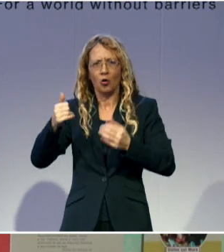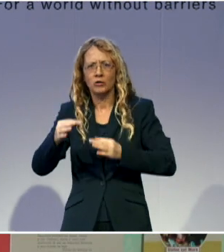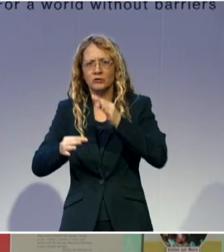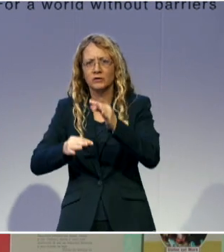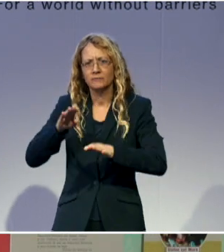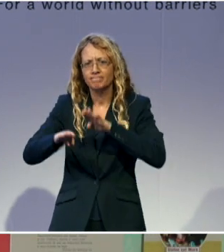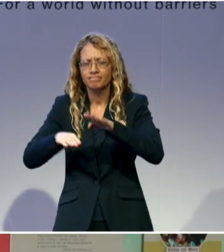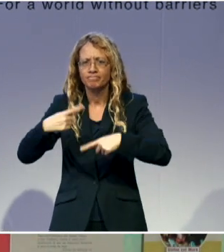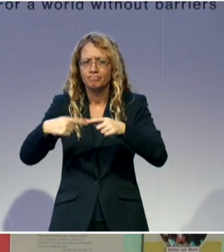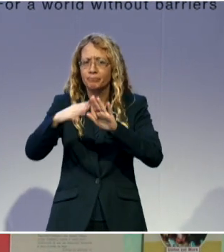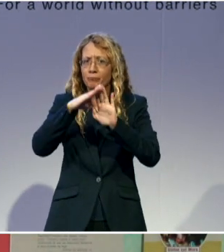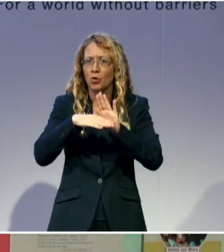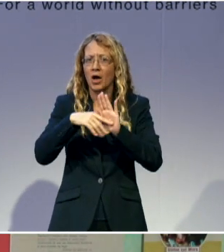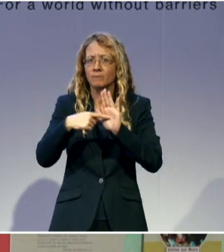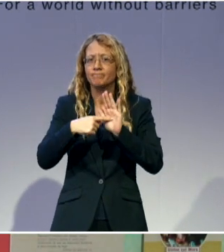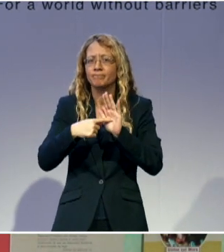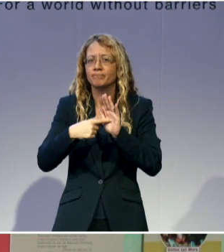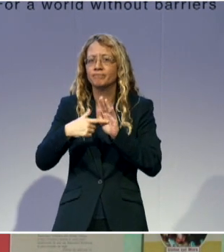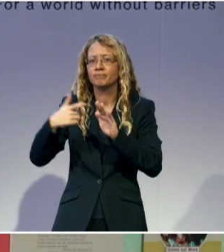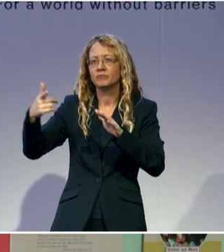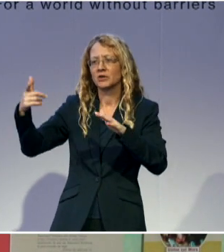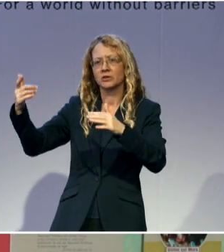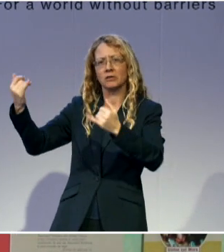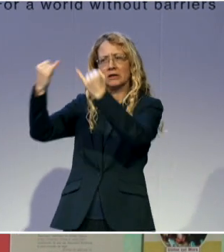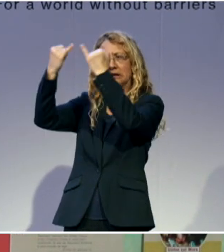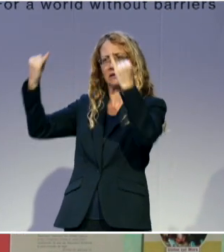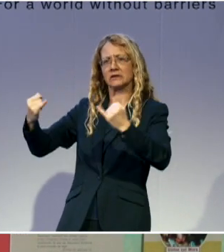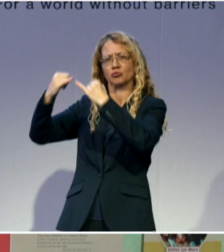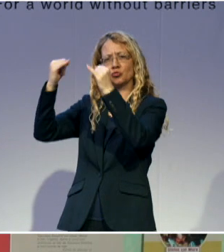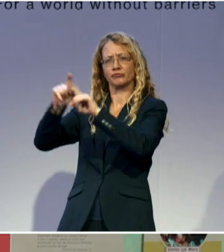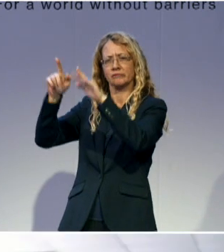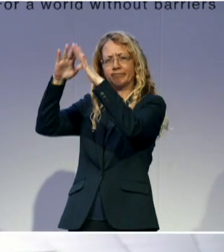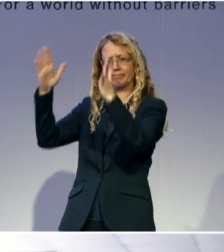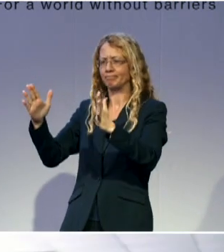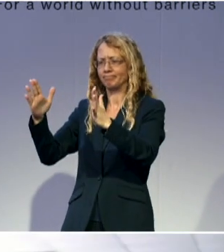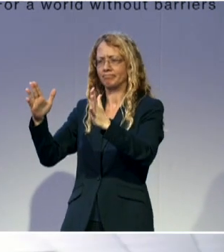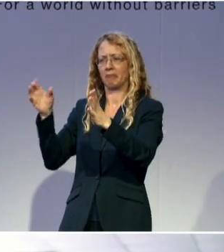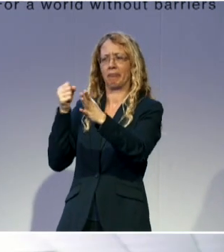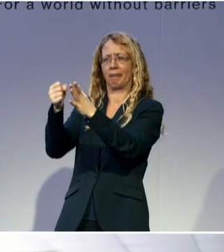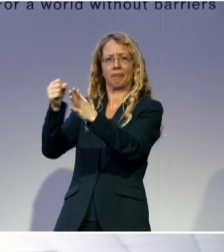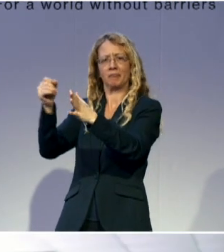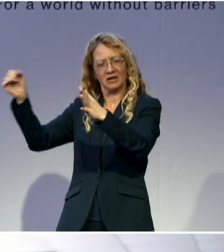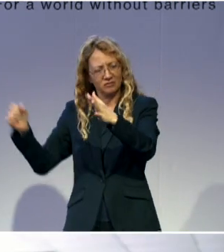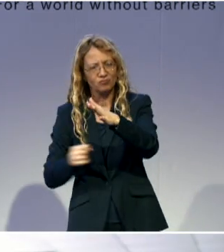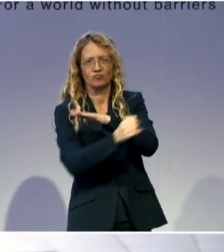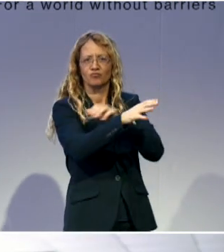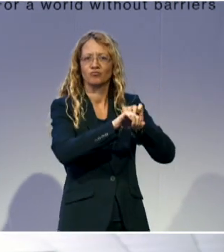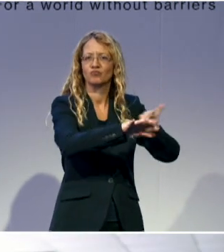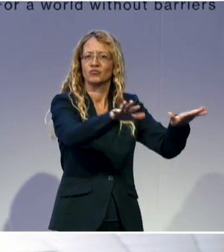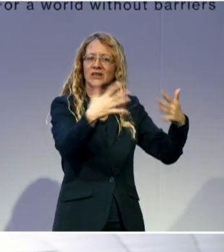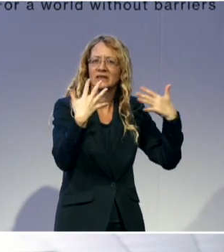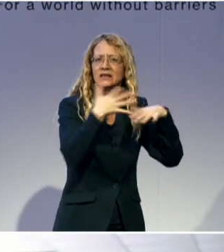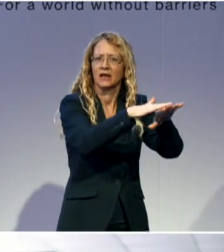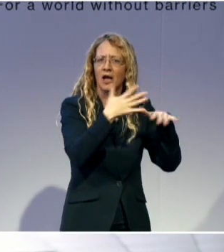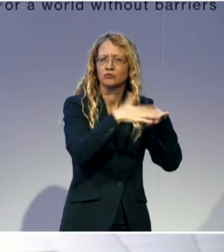and inclusive education for children with disabilities. This allows children to leave residential care and return to